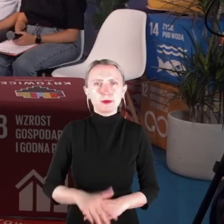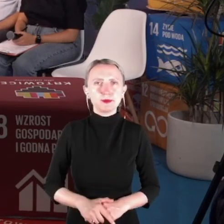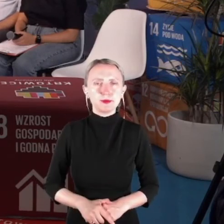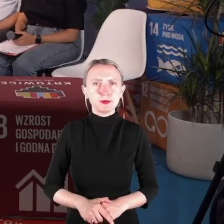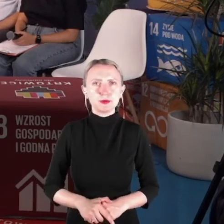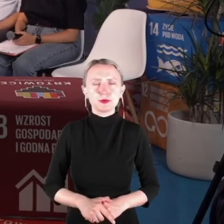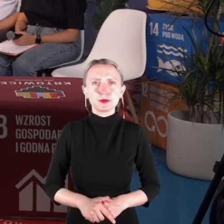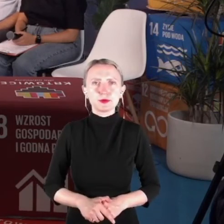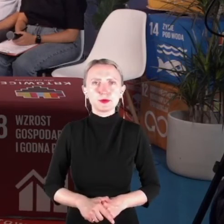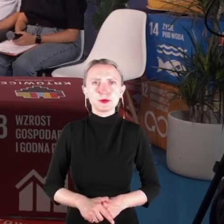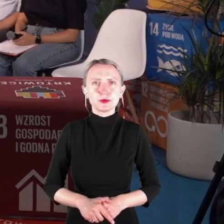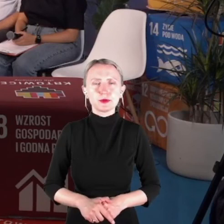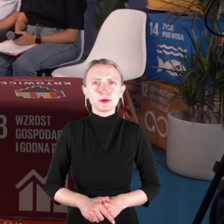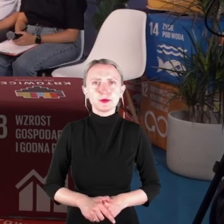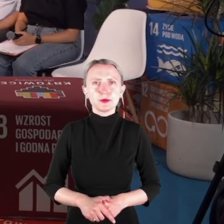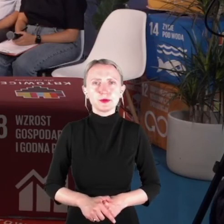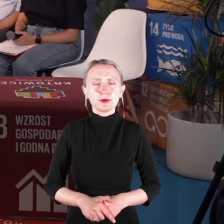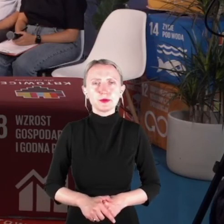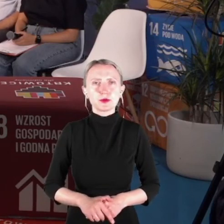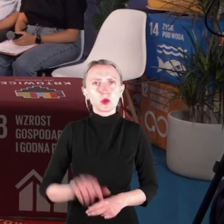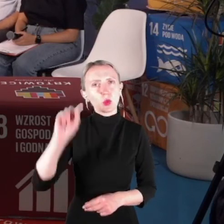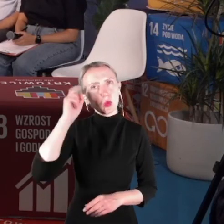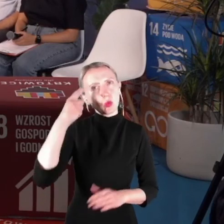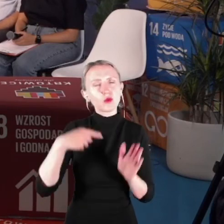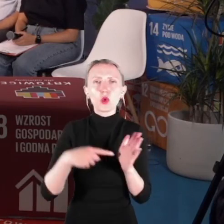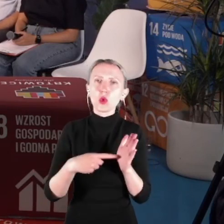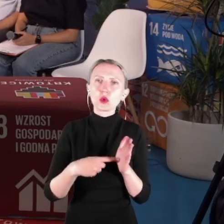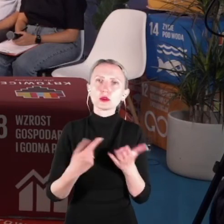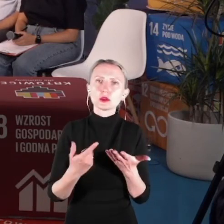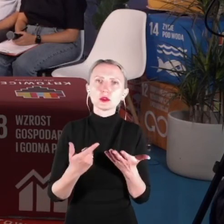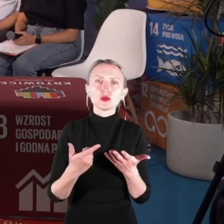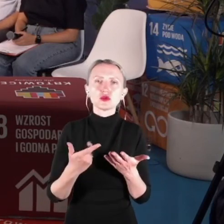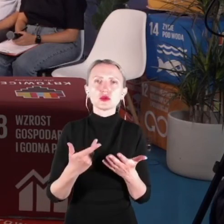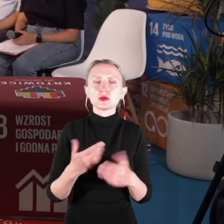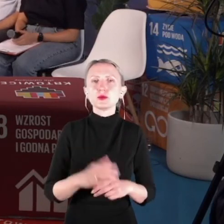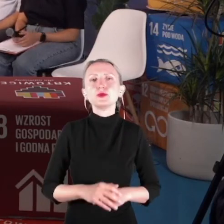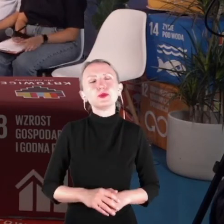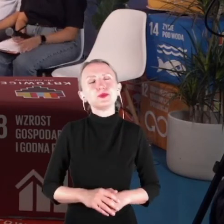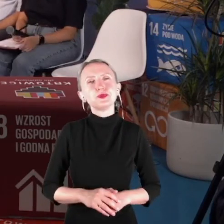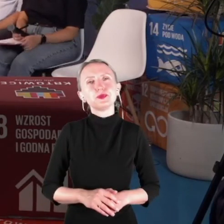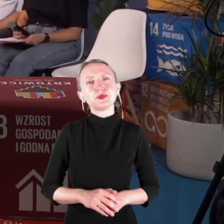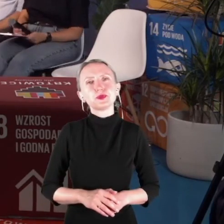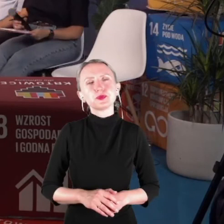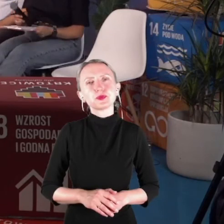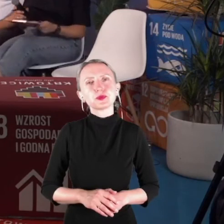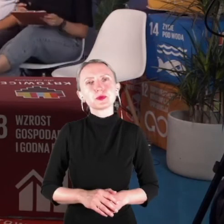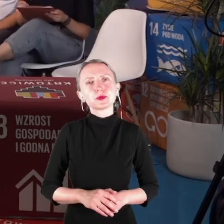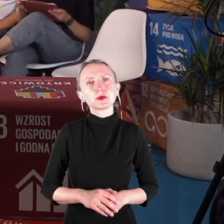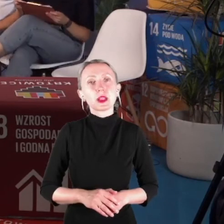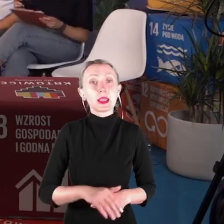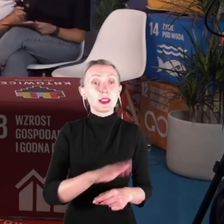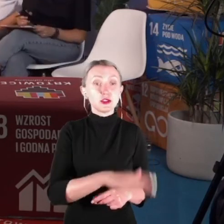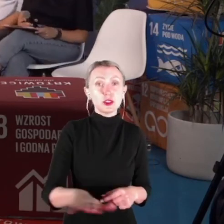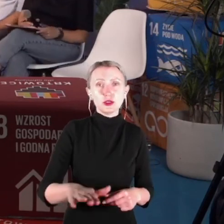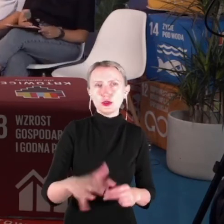weapons out of the hands of kids. So, but also adults. But there's